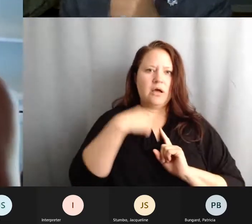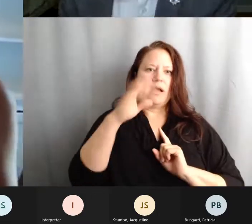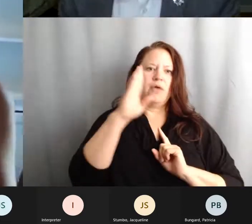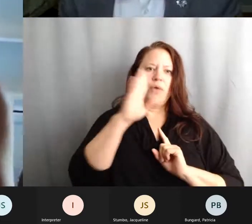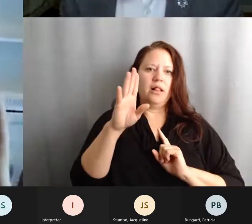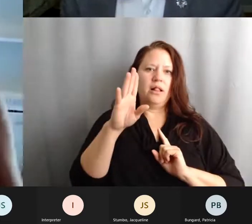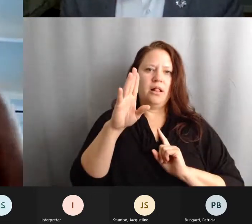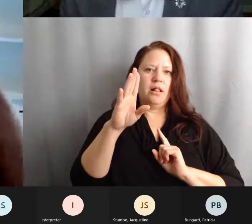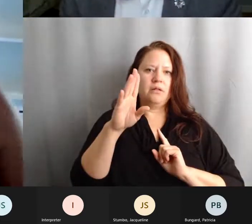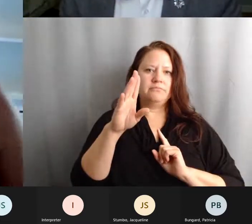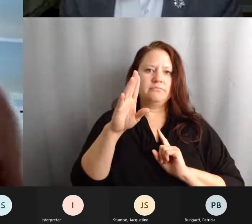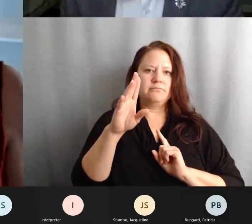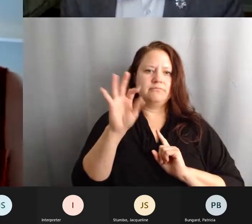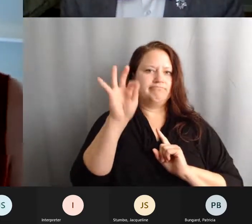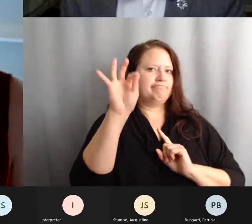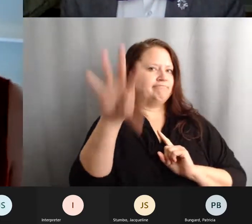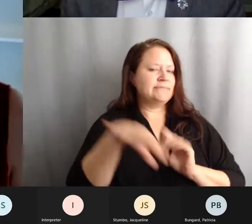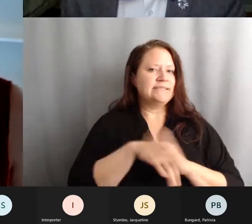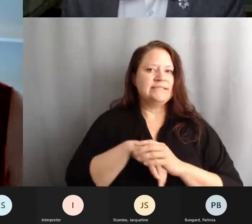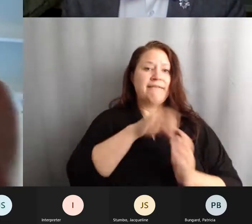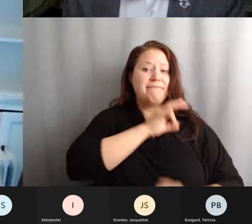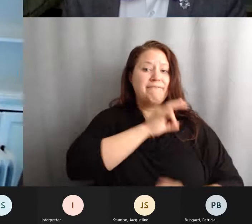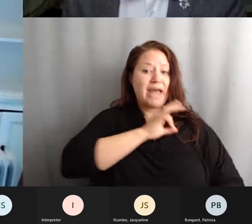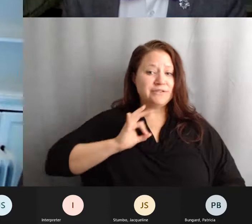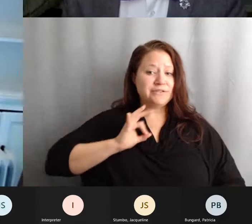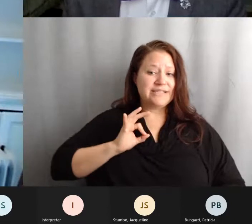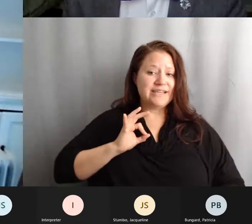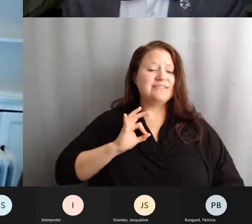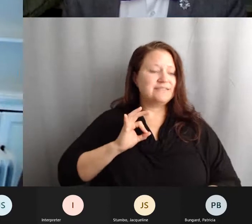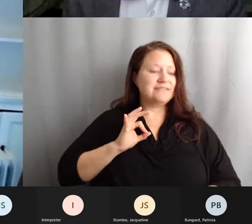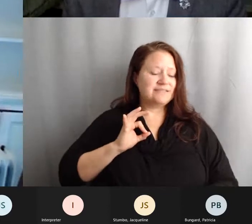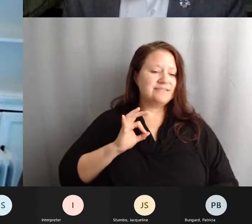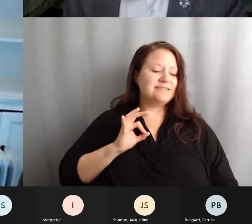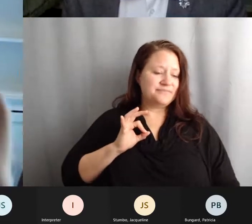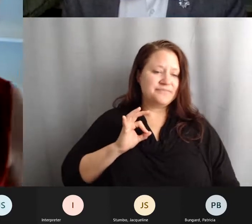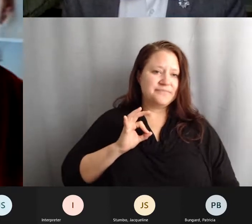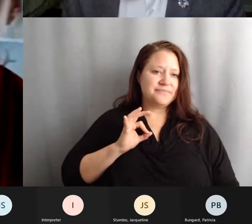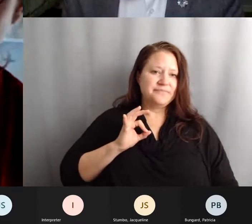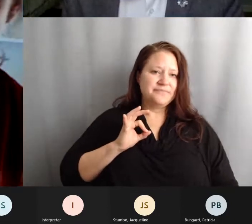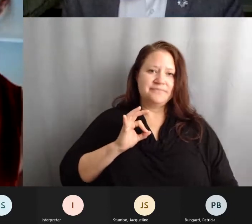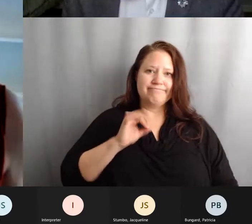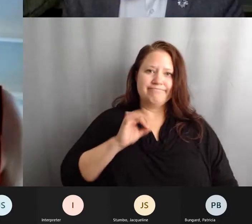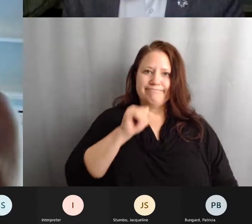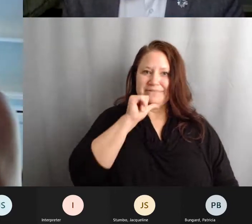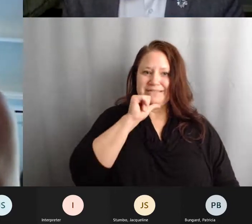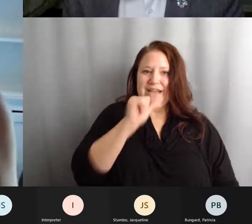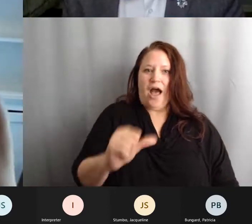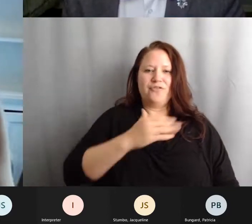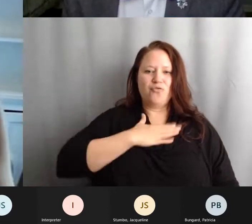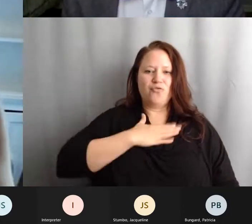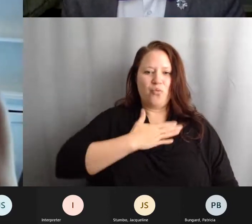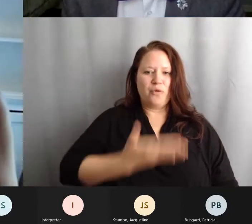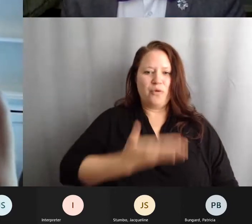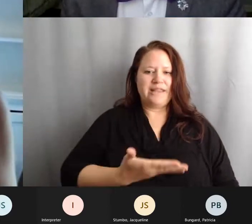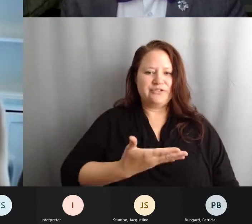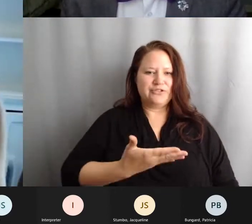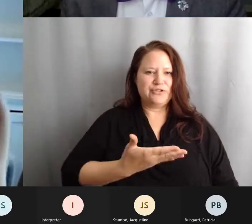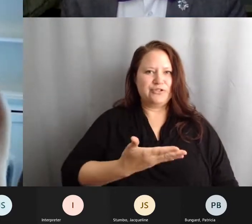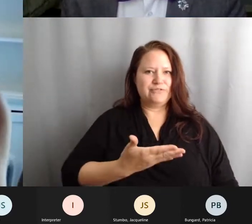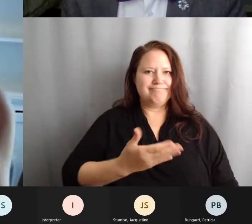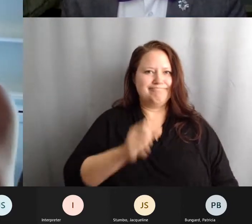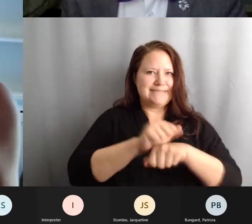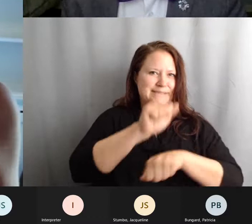plug that faculty actually have been the least willing to submit their pathway. And so